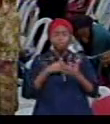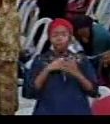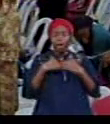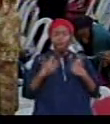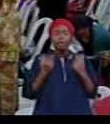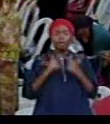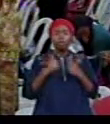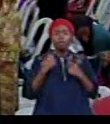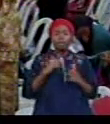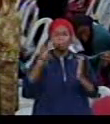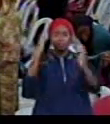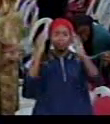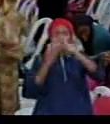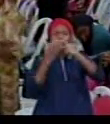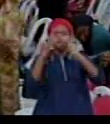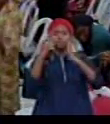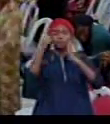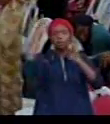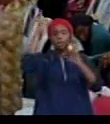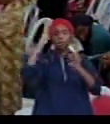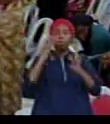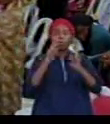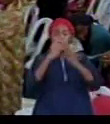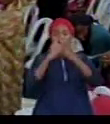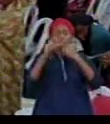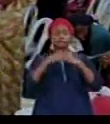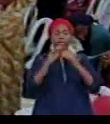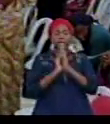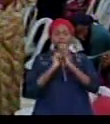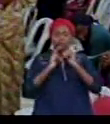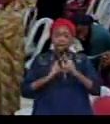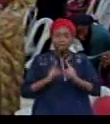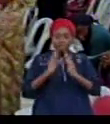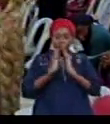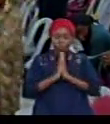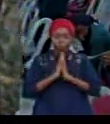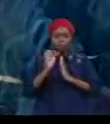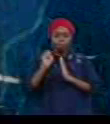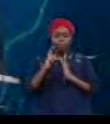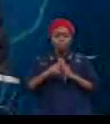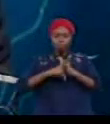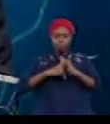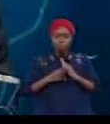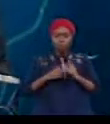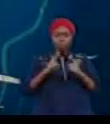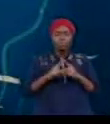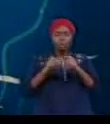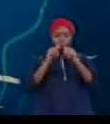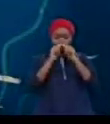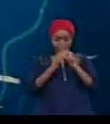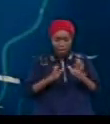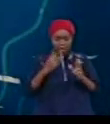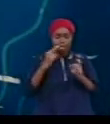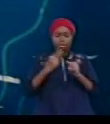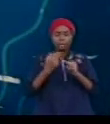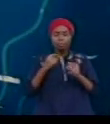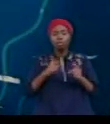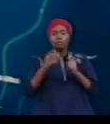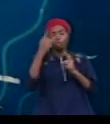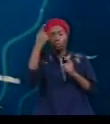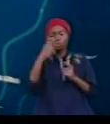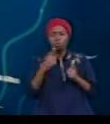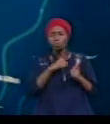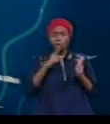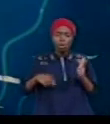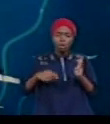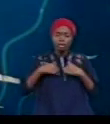presence of the God of heaven that answered prayers. So begin to bless the name of the Lord. The Lord has been good to you as an